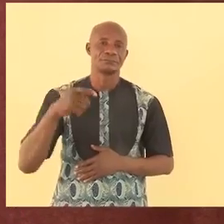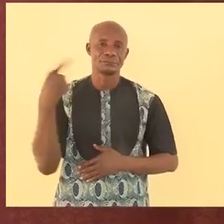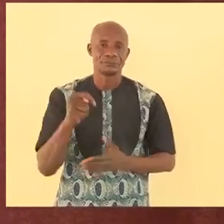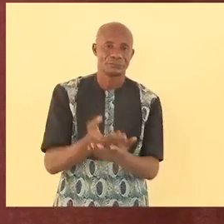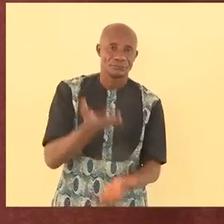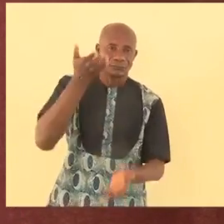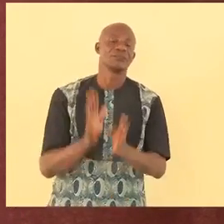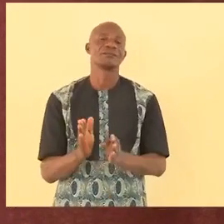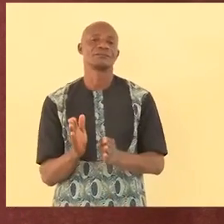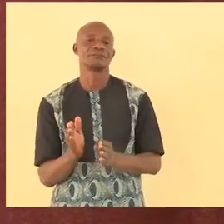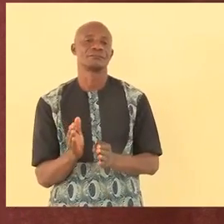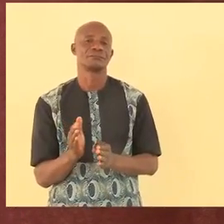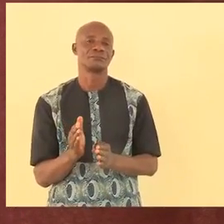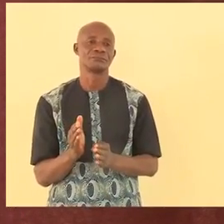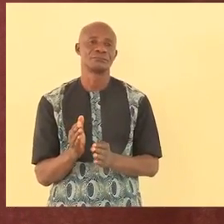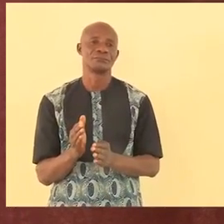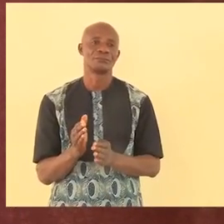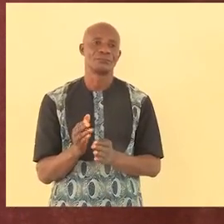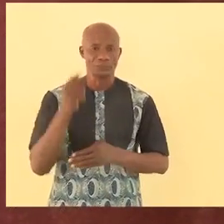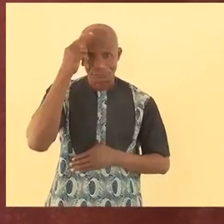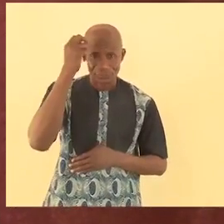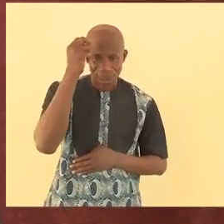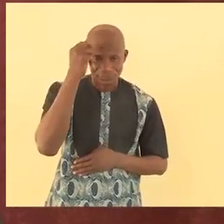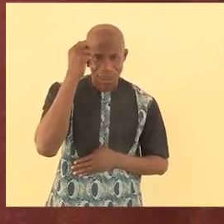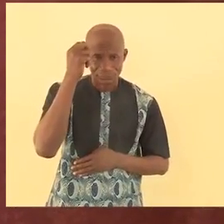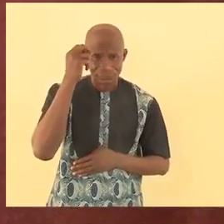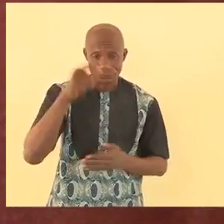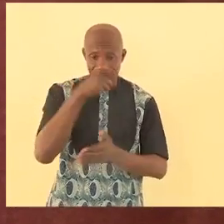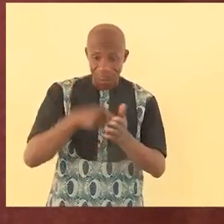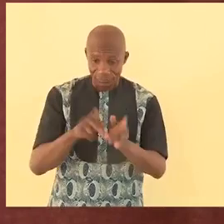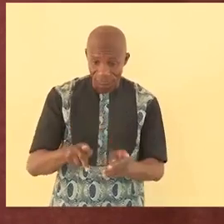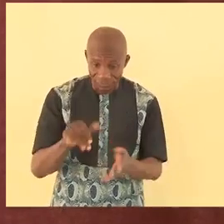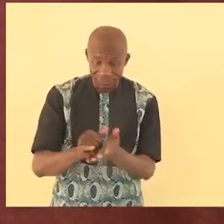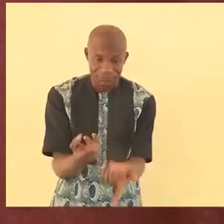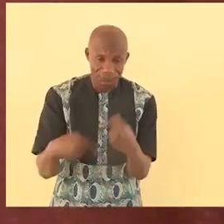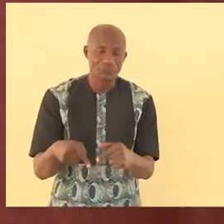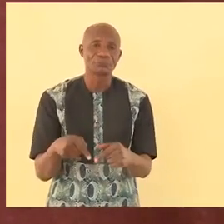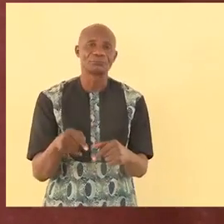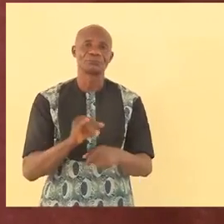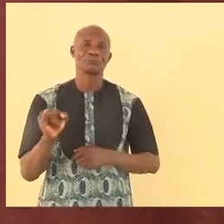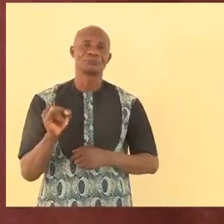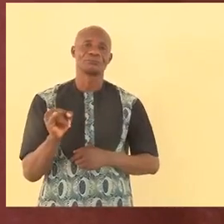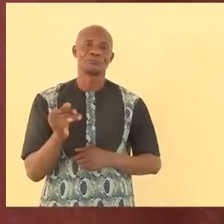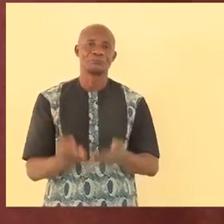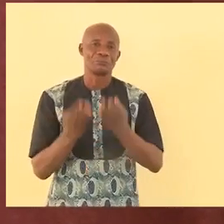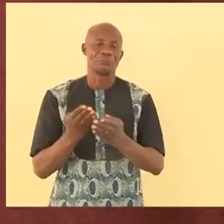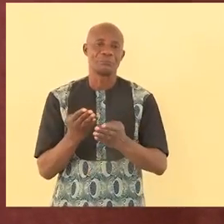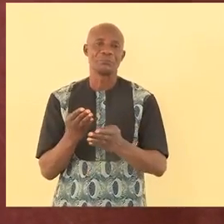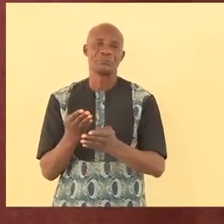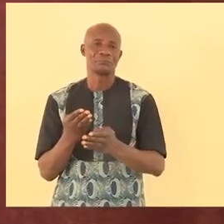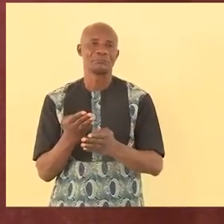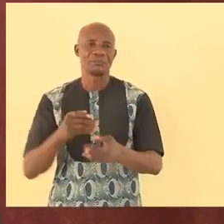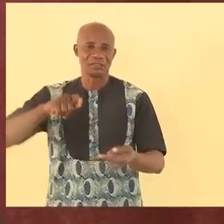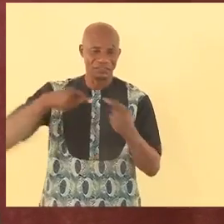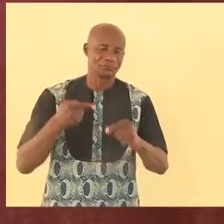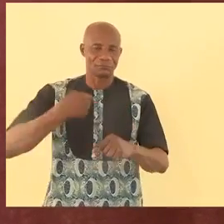Because the rich is suspicious that perhaps this person that is coming, that's looking so poor, might harm me